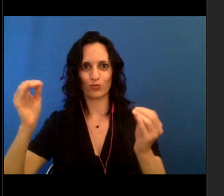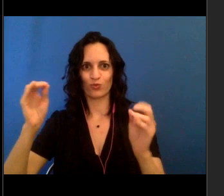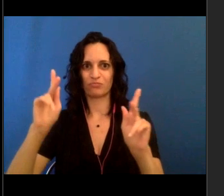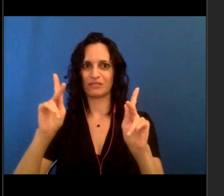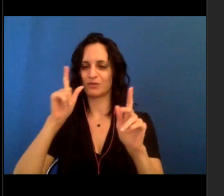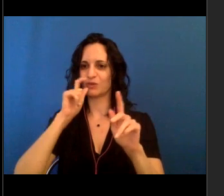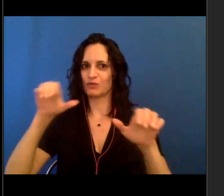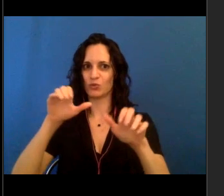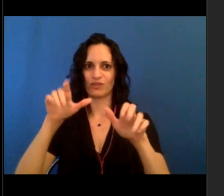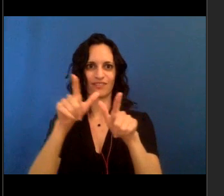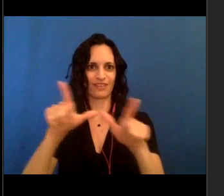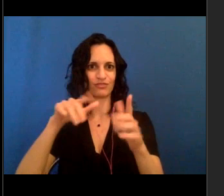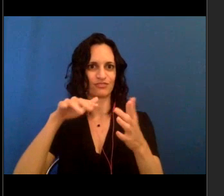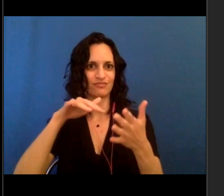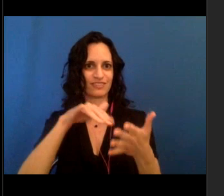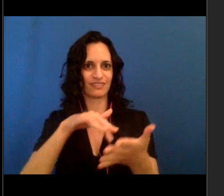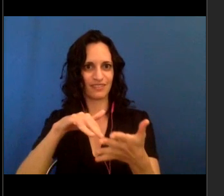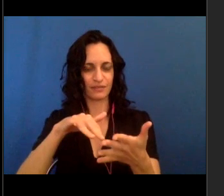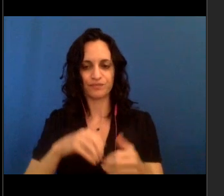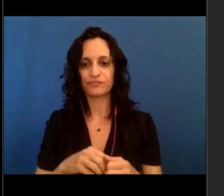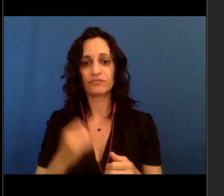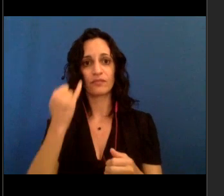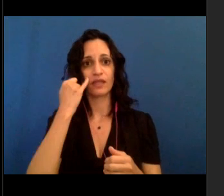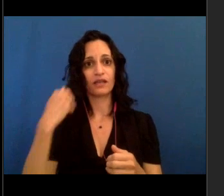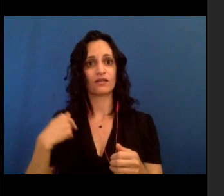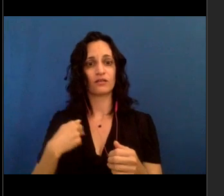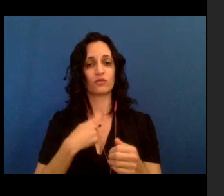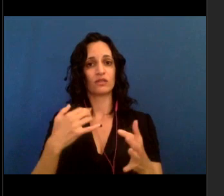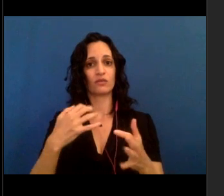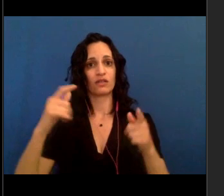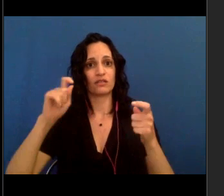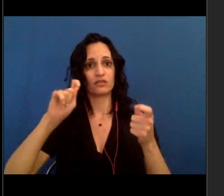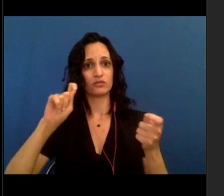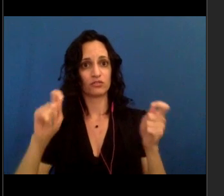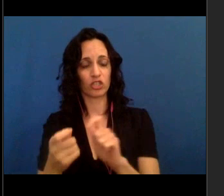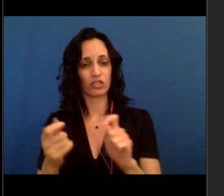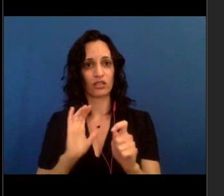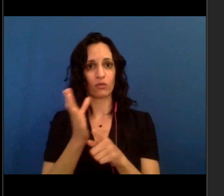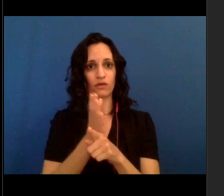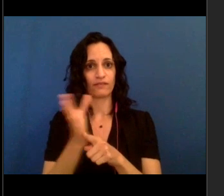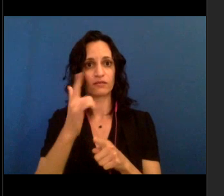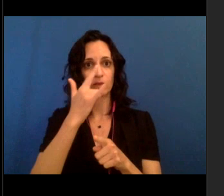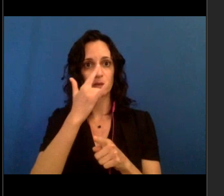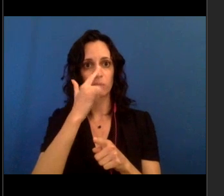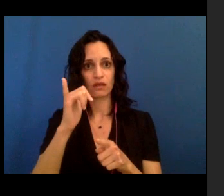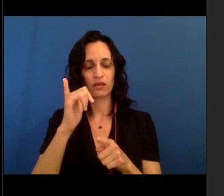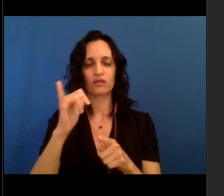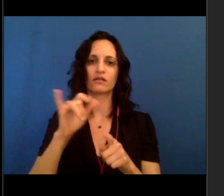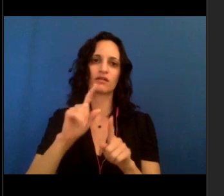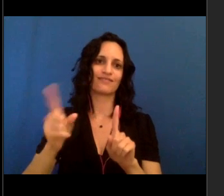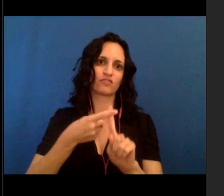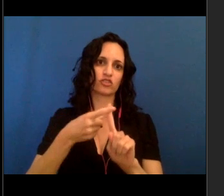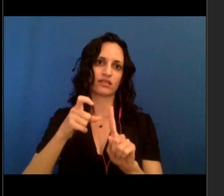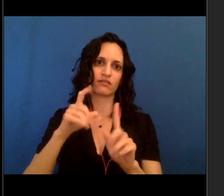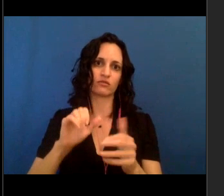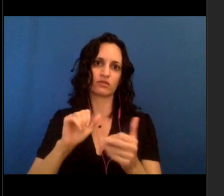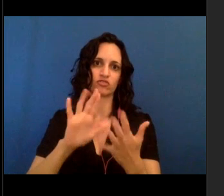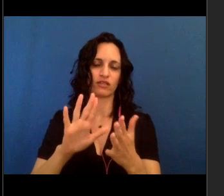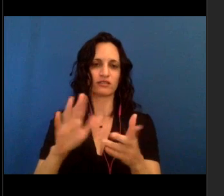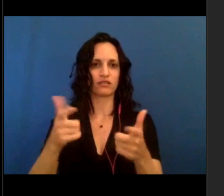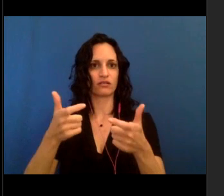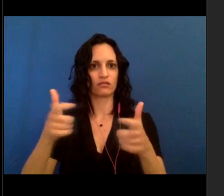study. And if we're trying to change the dynamics and the demographics of the field, we obviously can't do that without addressing the largest population within the